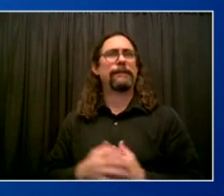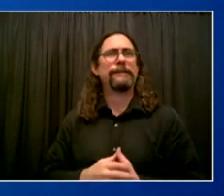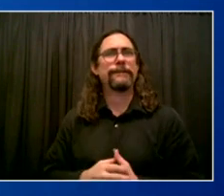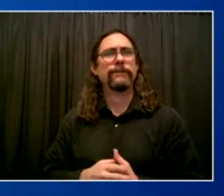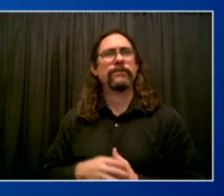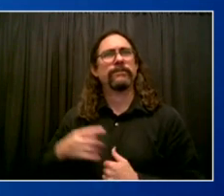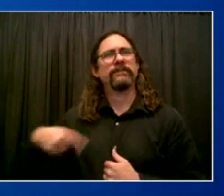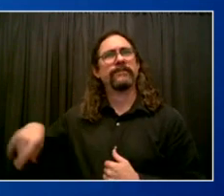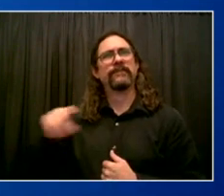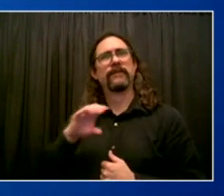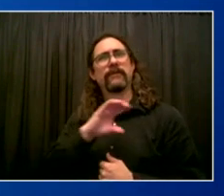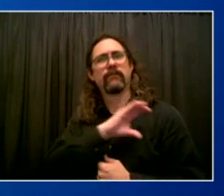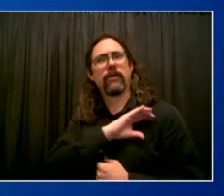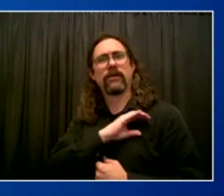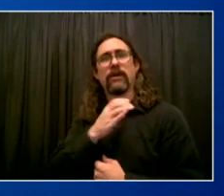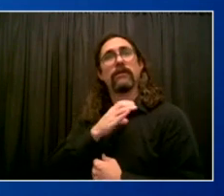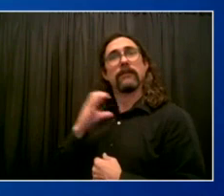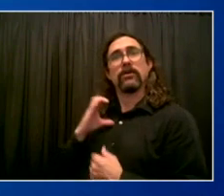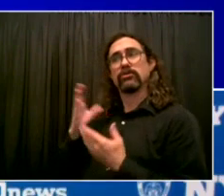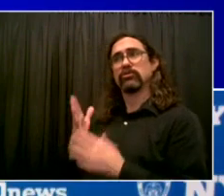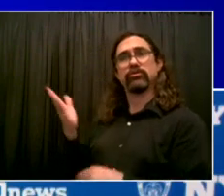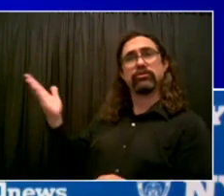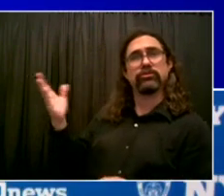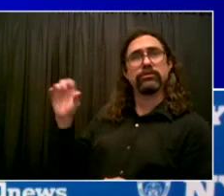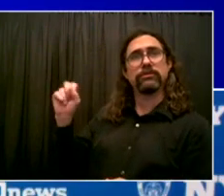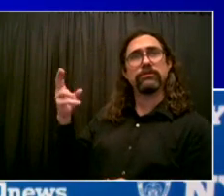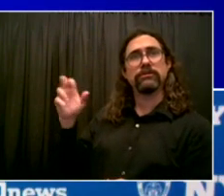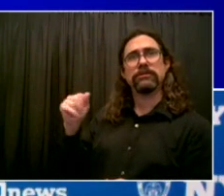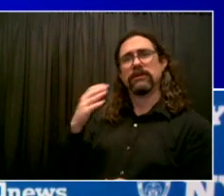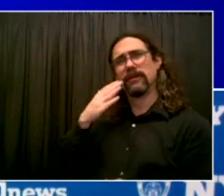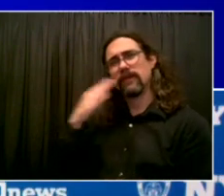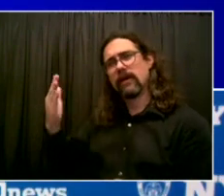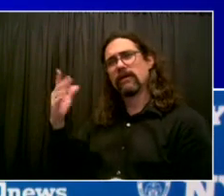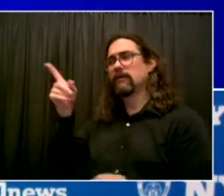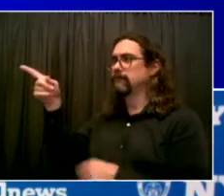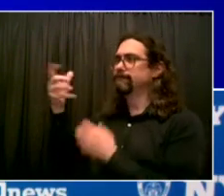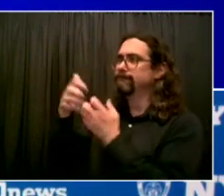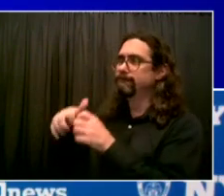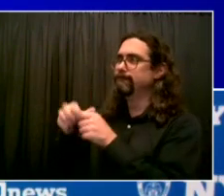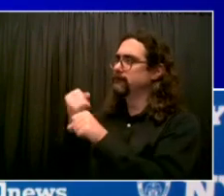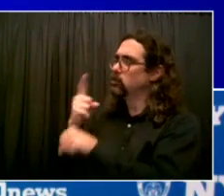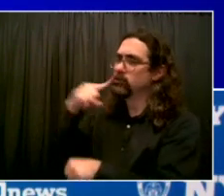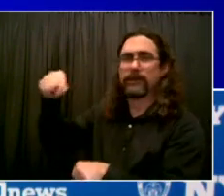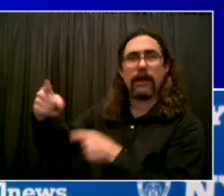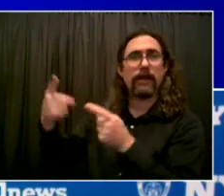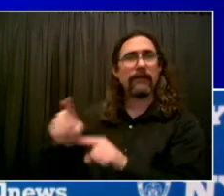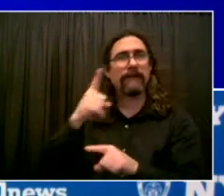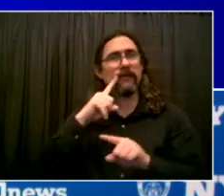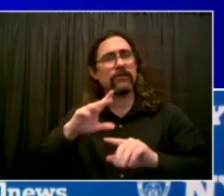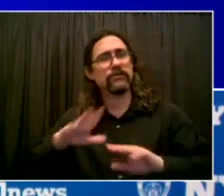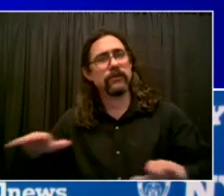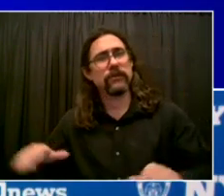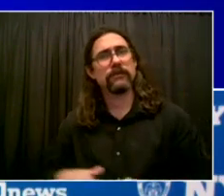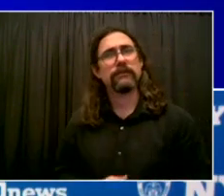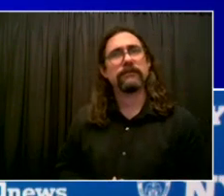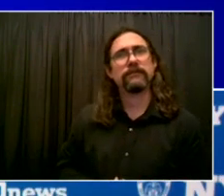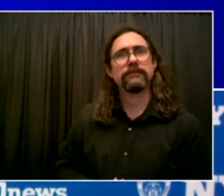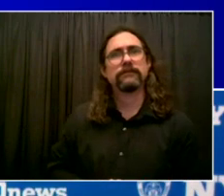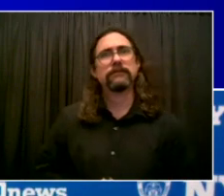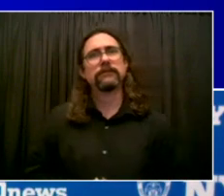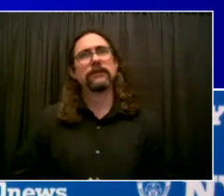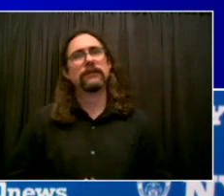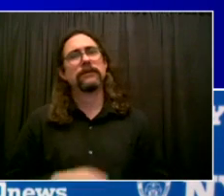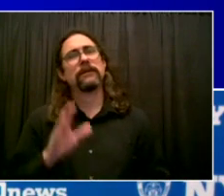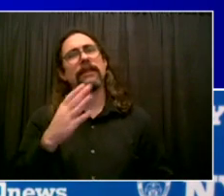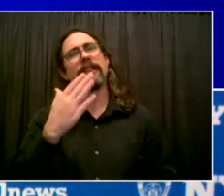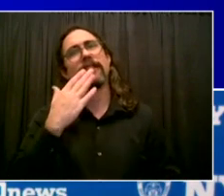across the city for our kids. Thank you, Chauncey. And Chauncey, I know you really, really have Seriously, I want to commend you. You put your heart and soul into